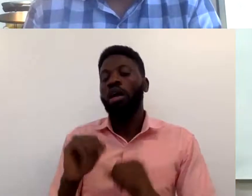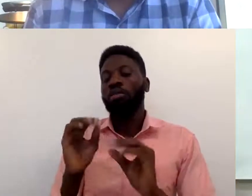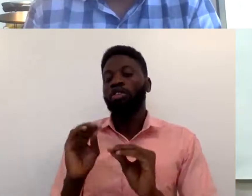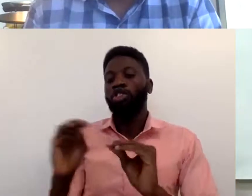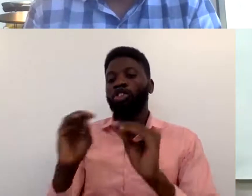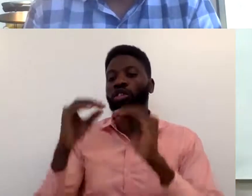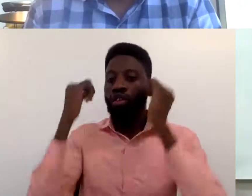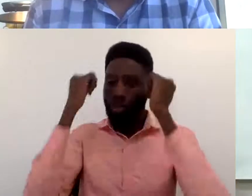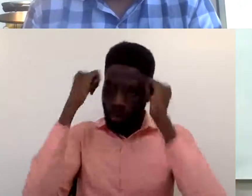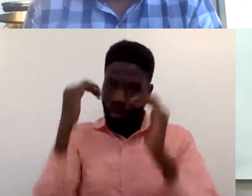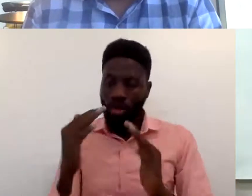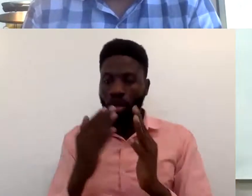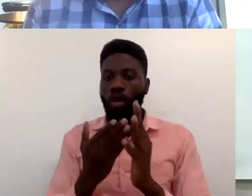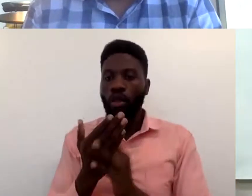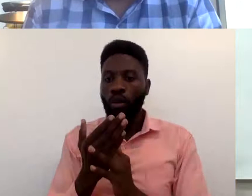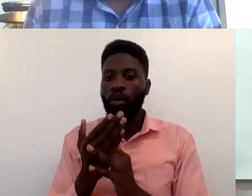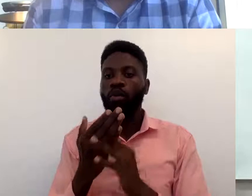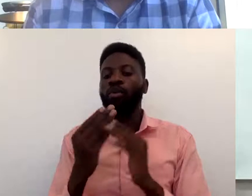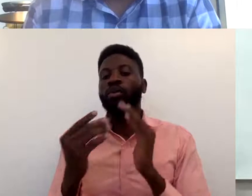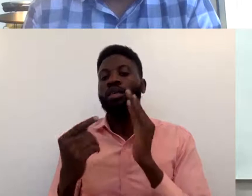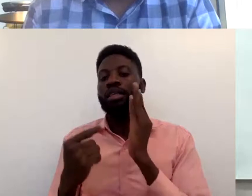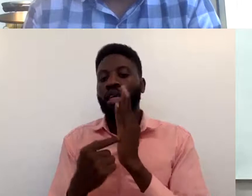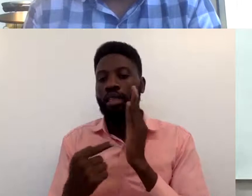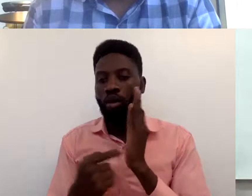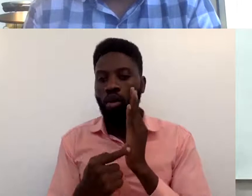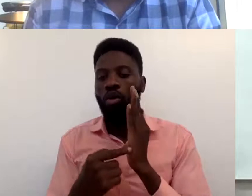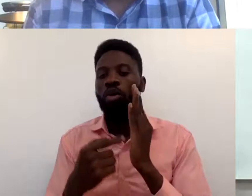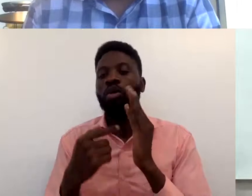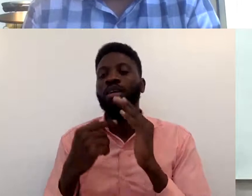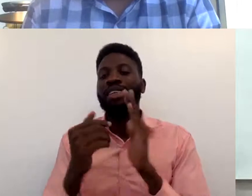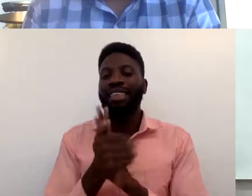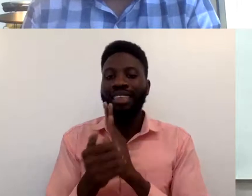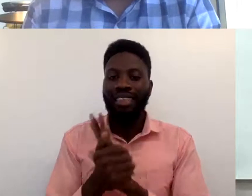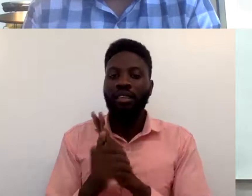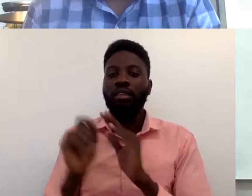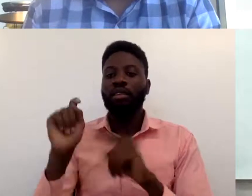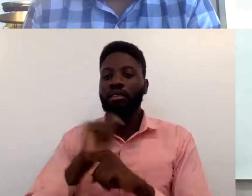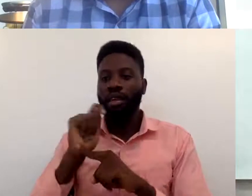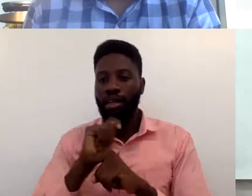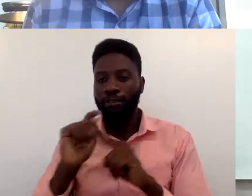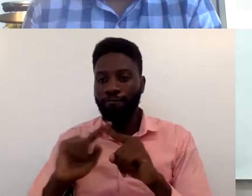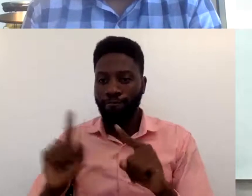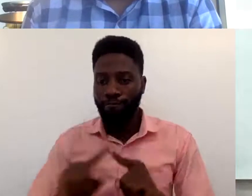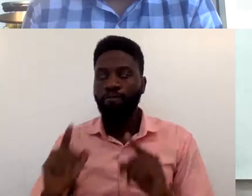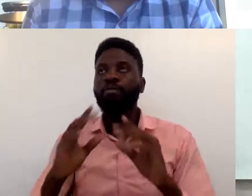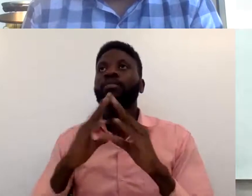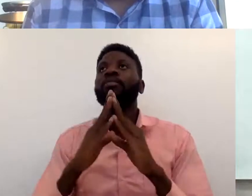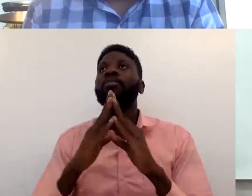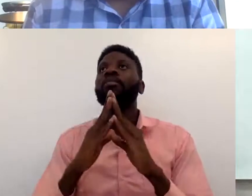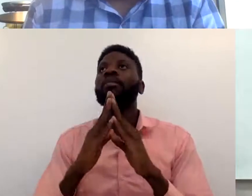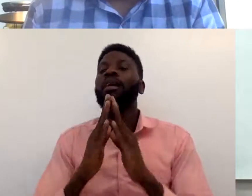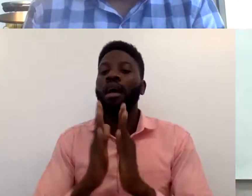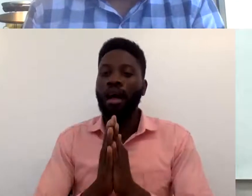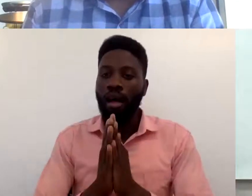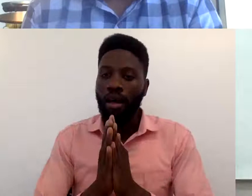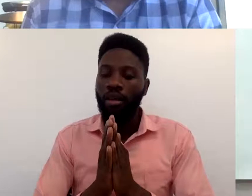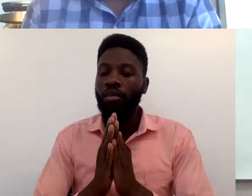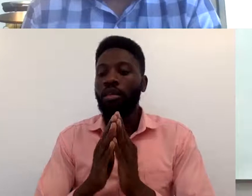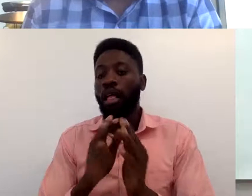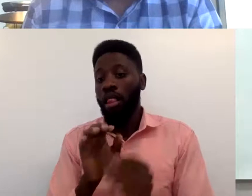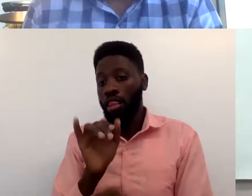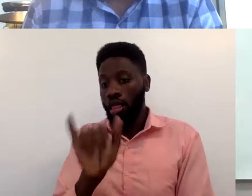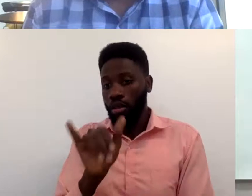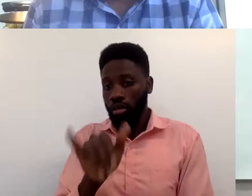of technical skills and training. And this